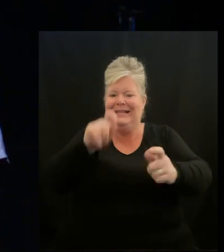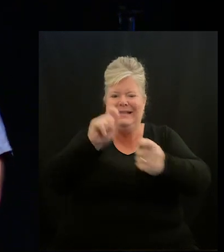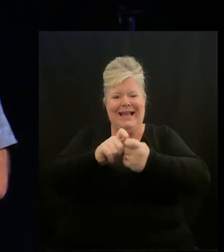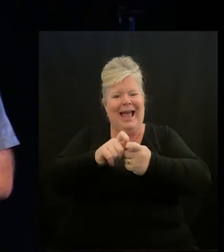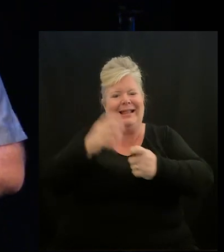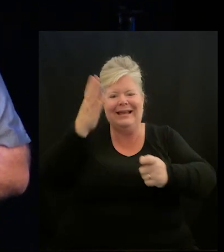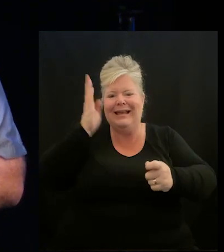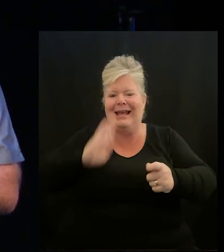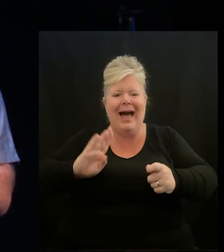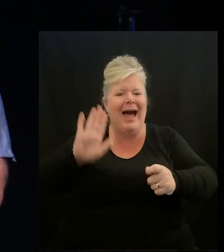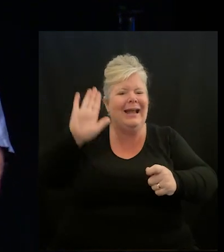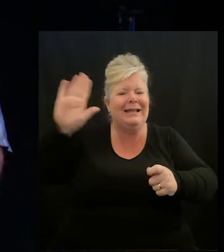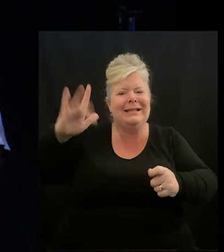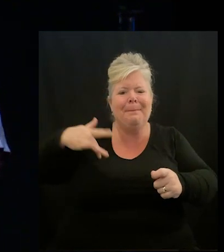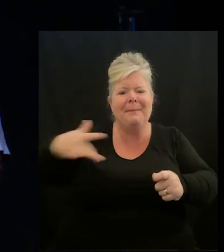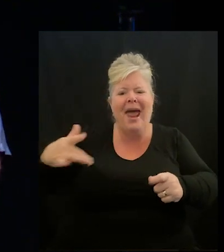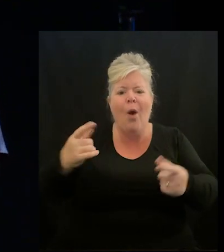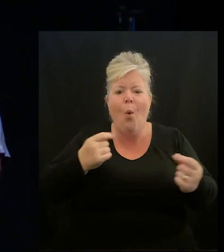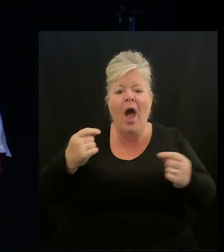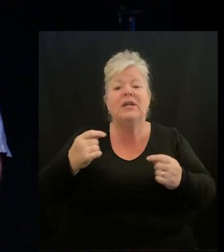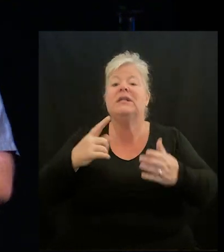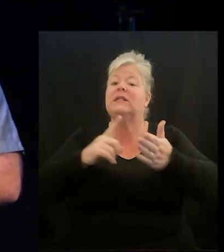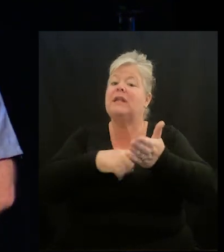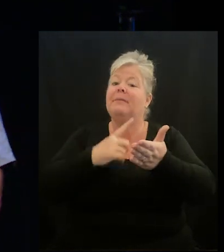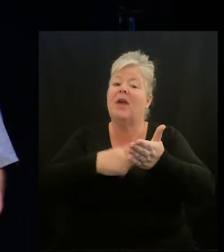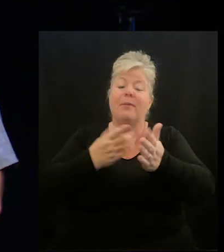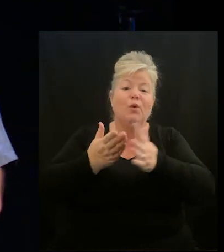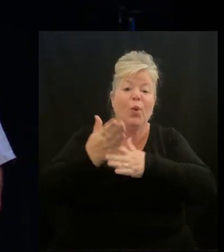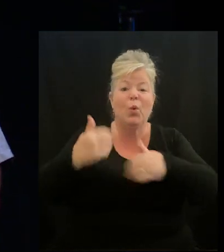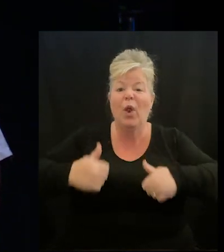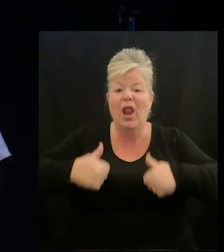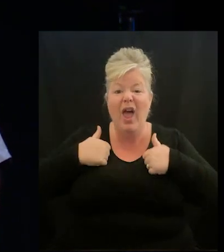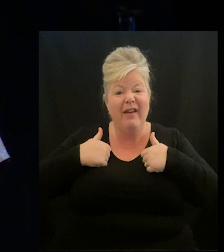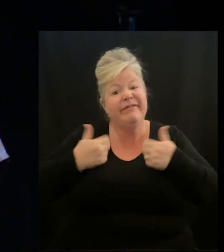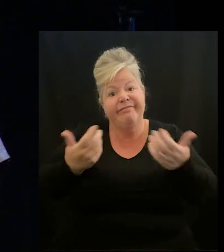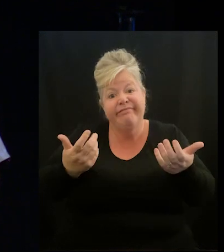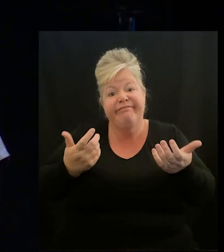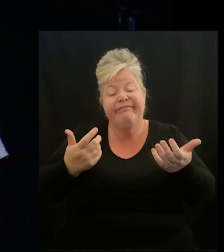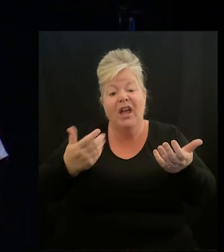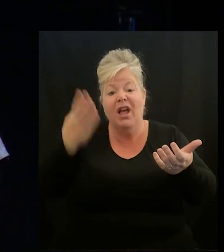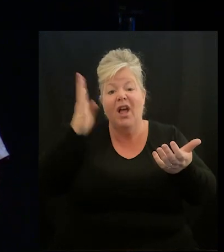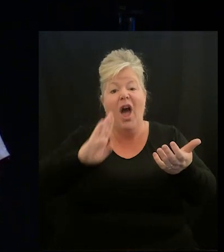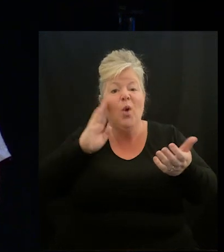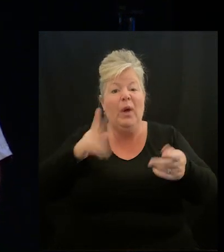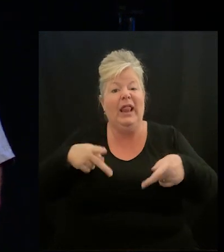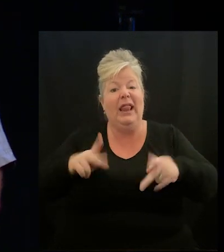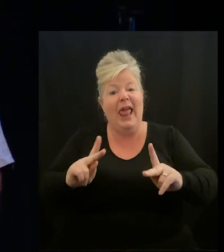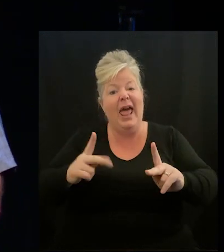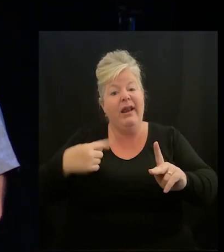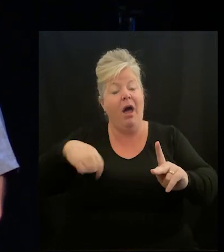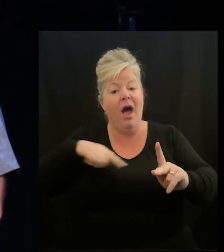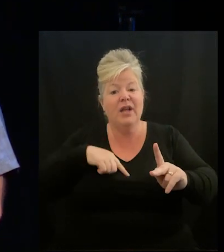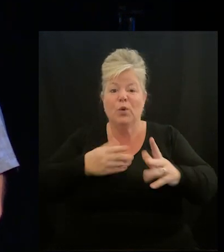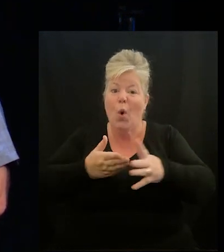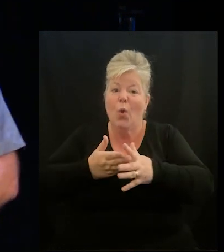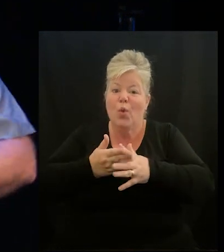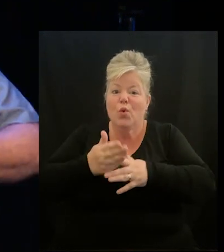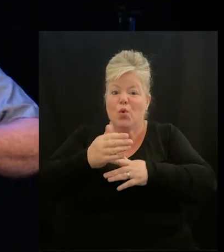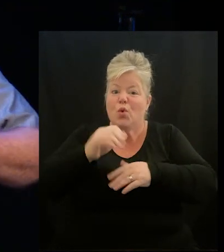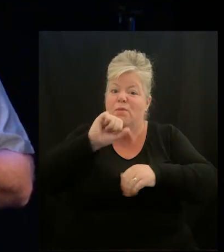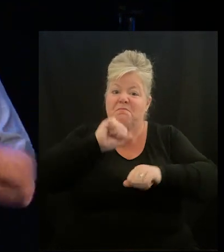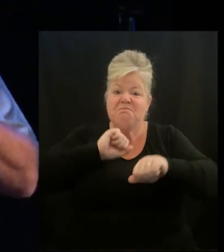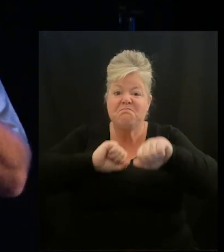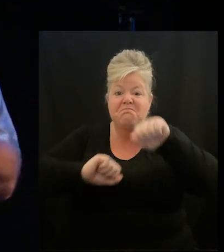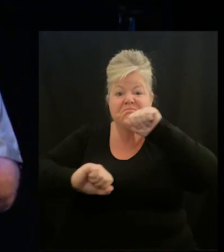God does. God allows us at times in our life to go through seemingly unbearable seasons. He